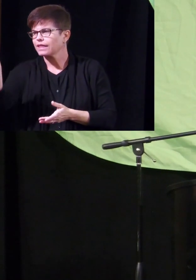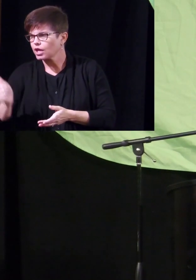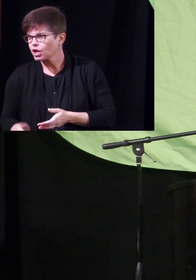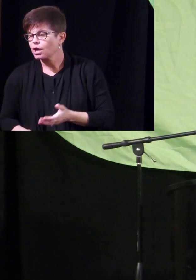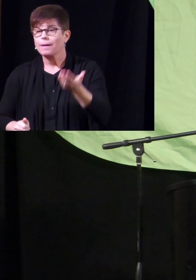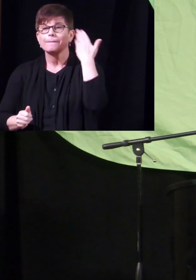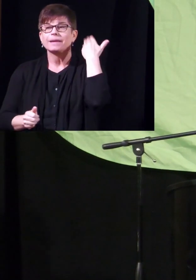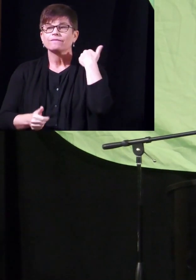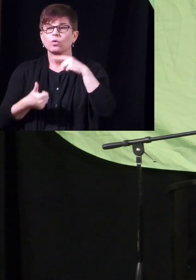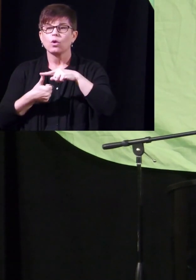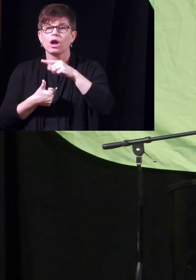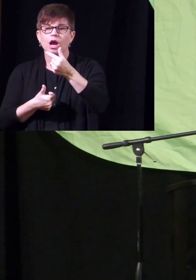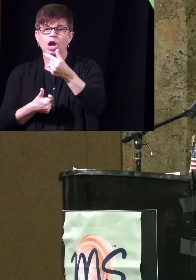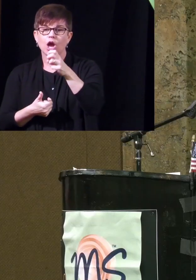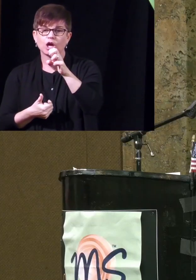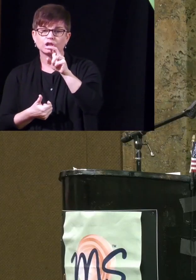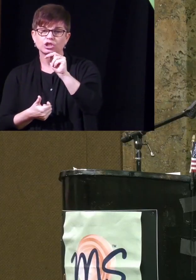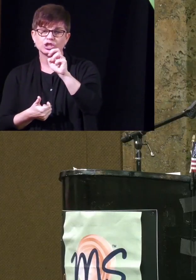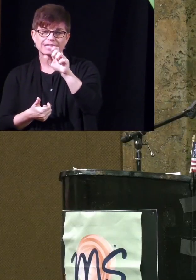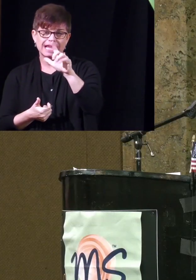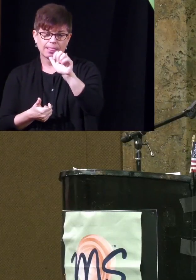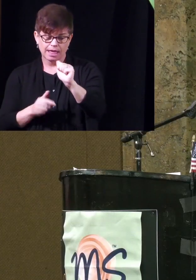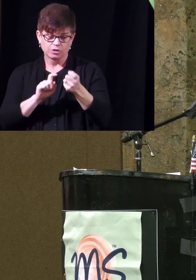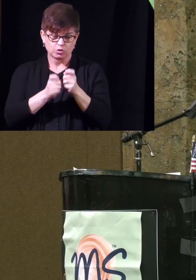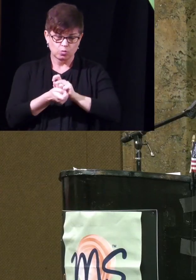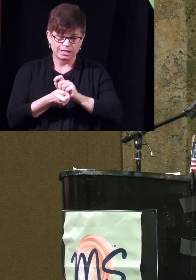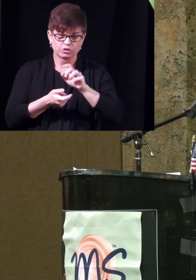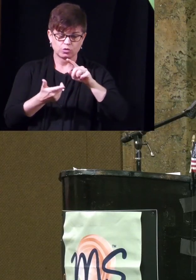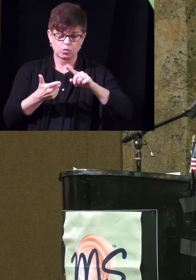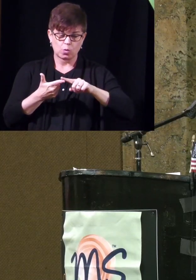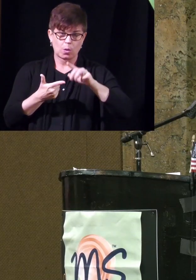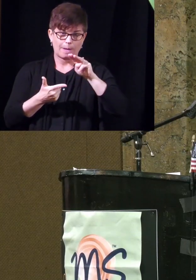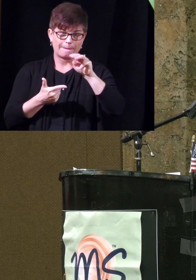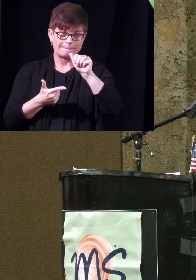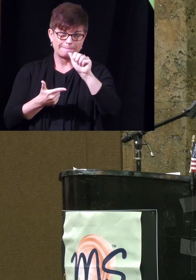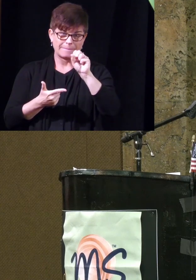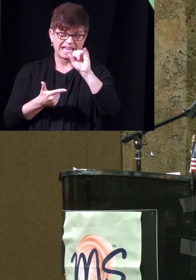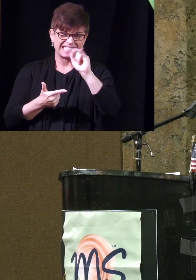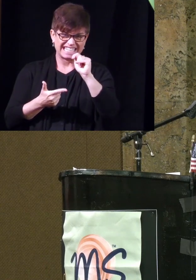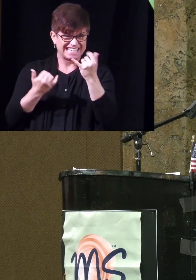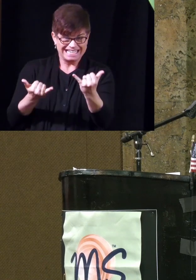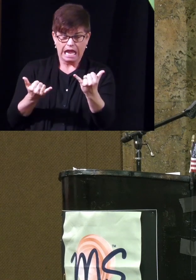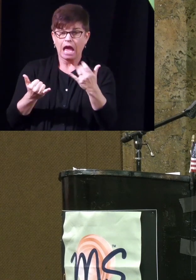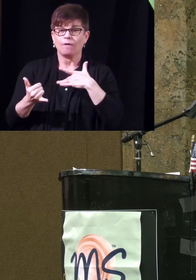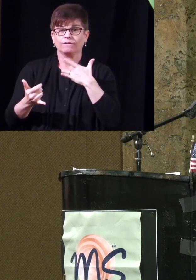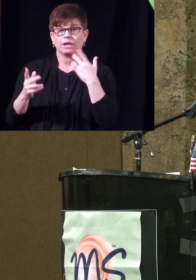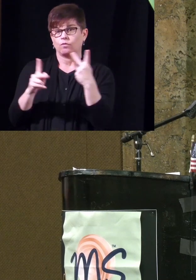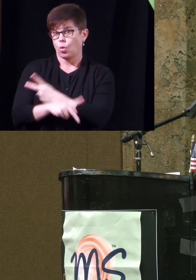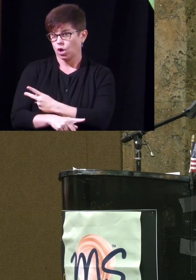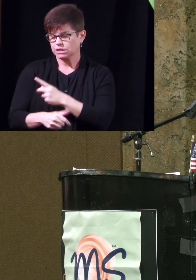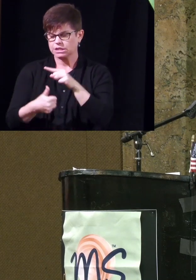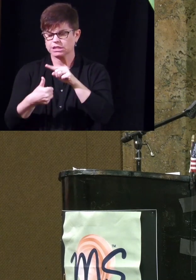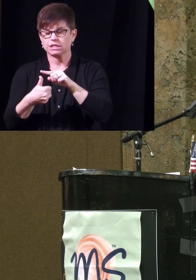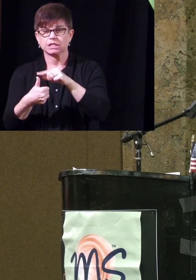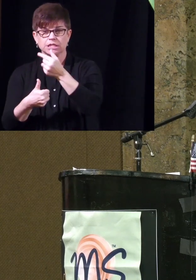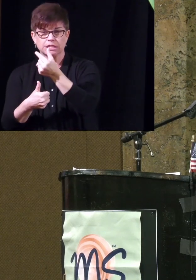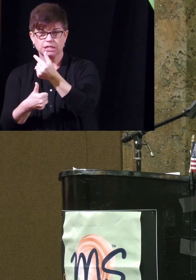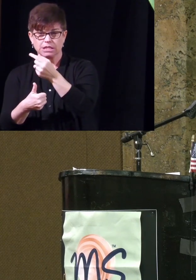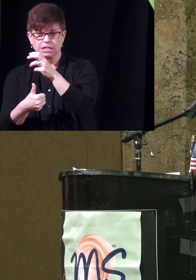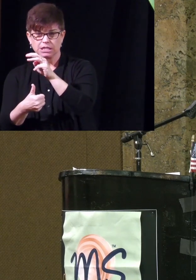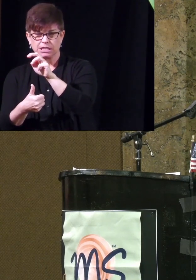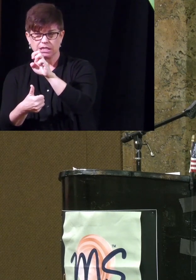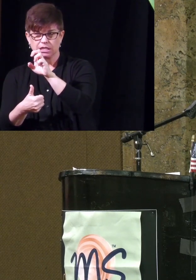on Gilenya, and they were switched to Mayzent, and they feel worse. So Gilenya is an older medication. It was approved